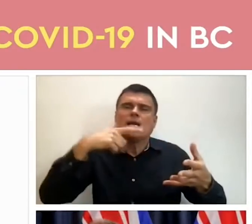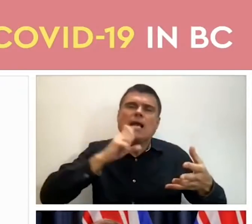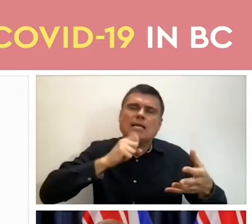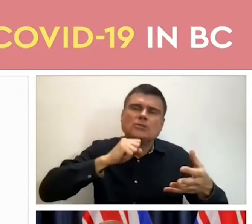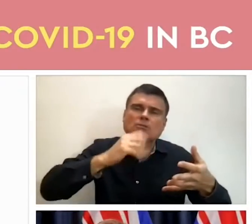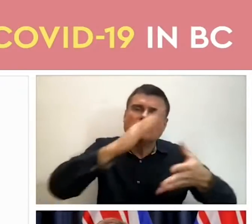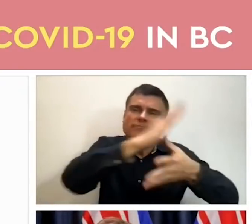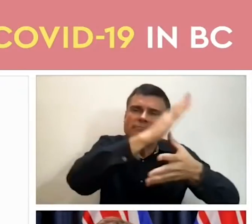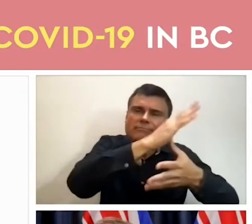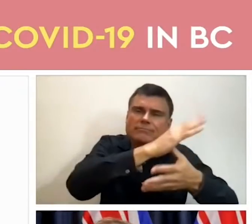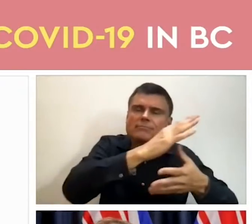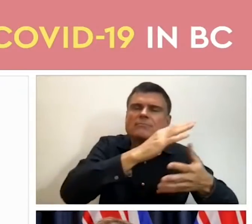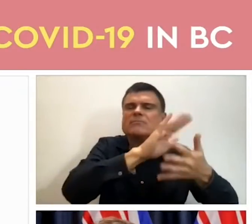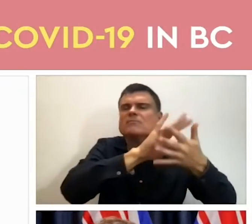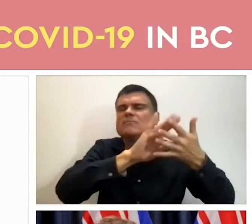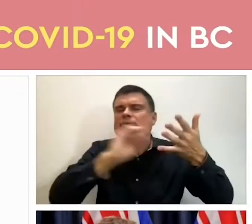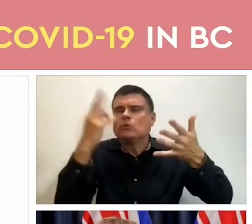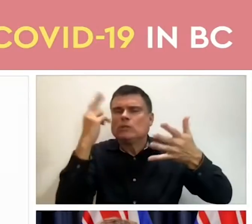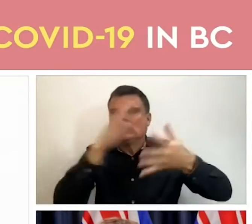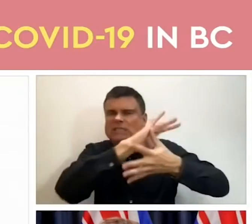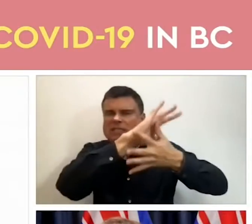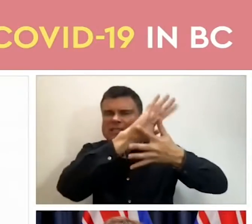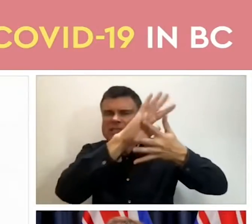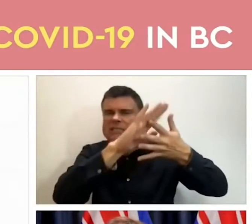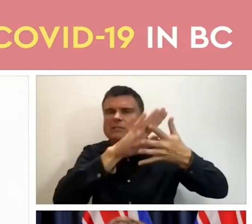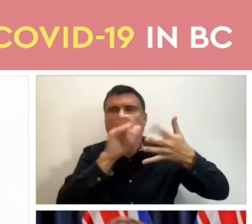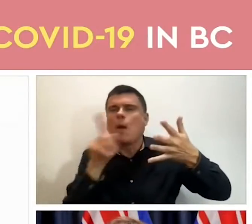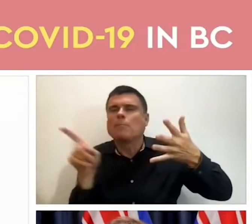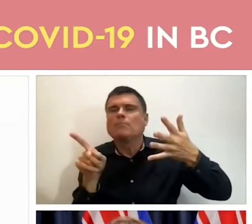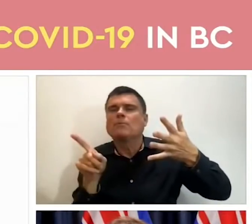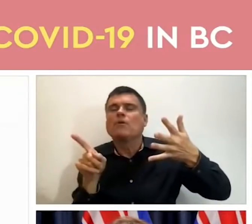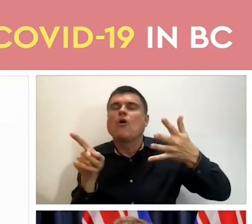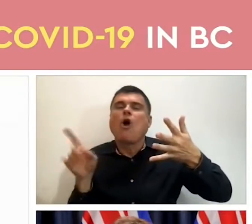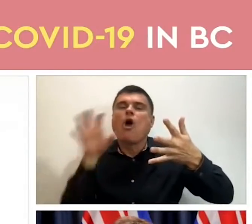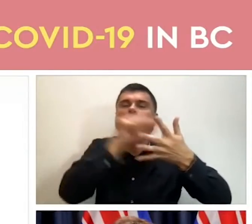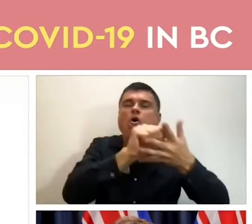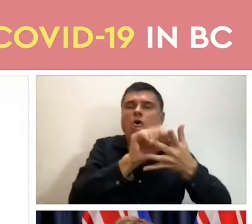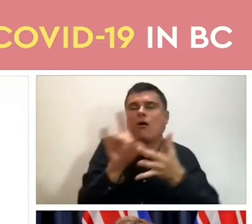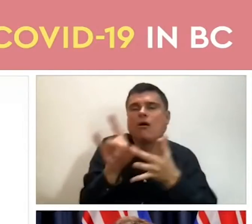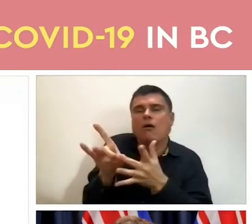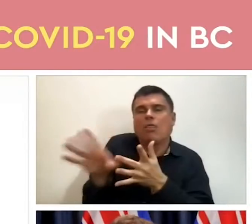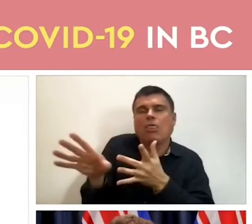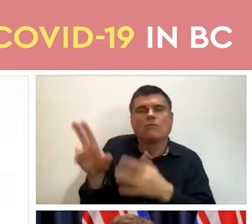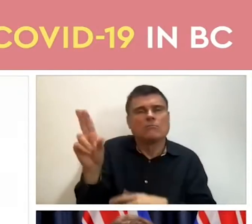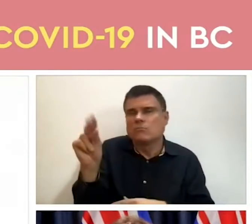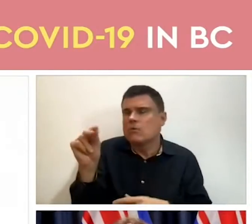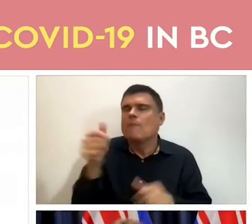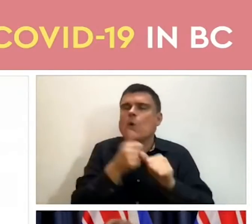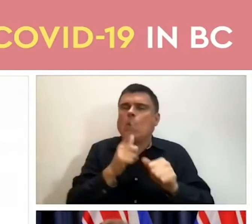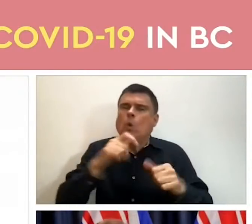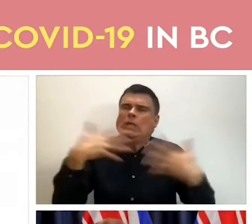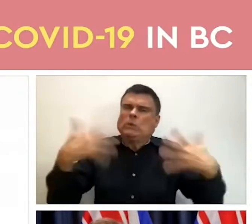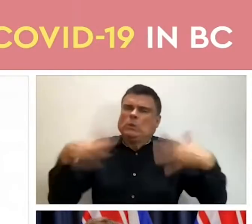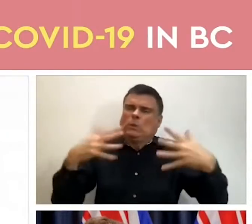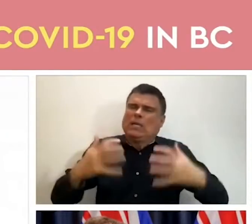categories systematically, and that's what you're seeing in our rollout, just as you did with first and second doses.